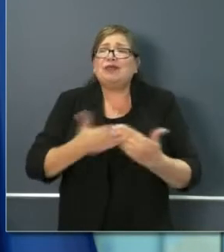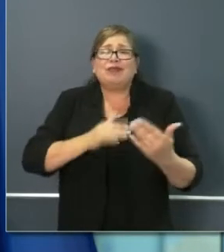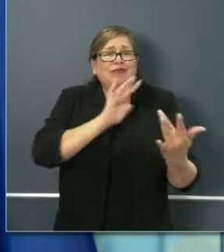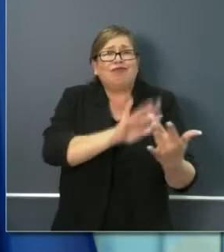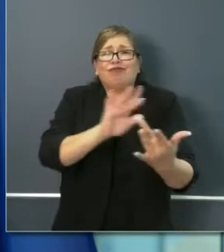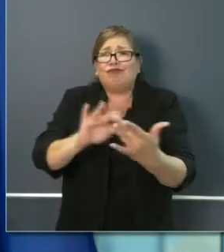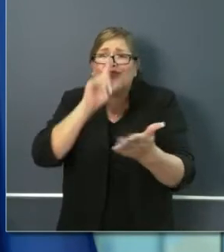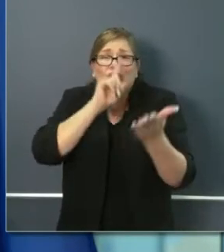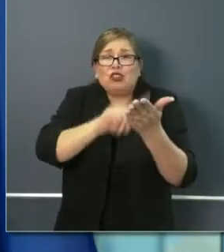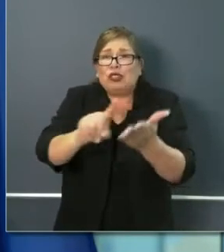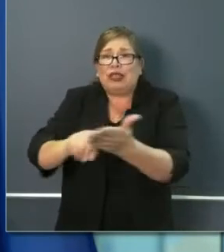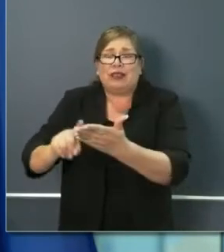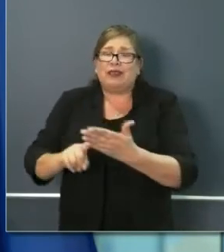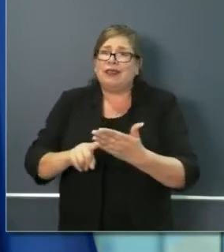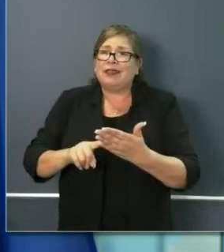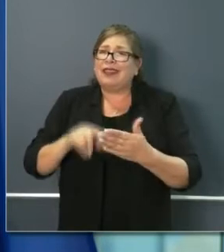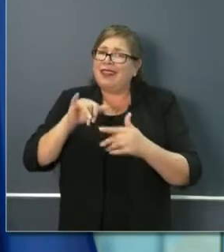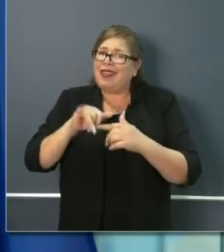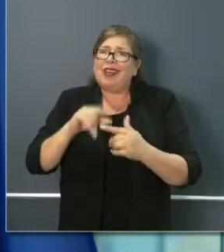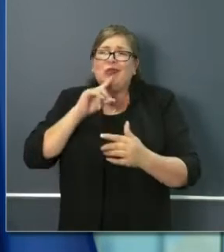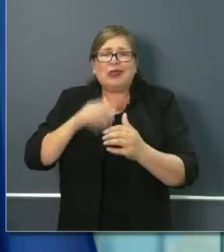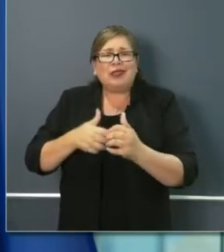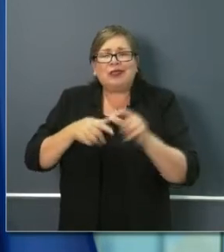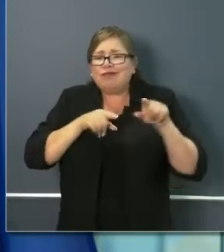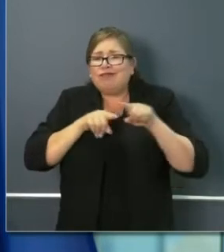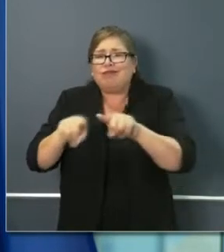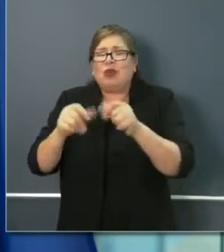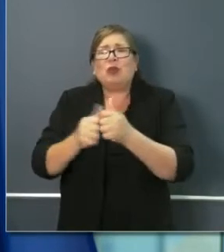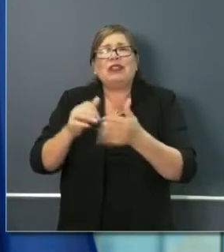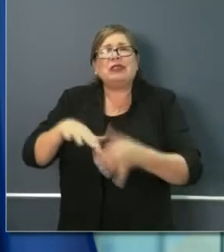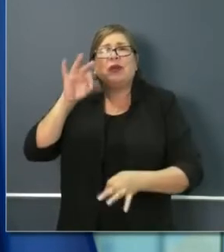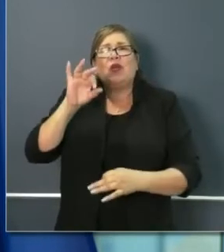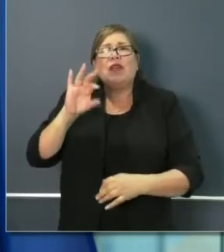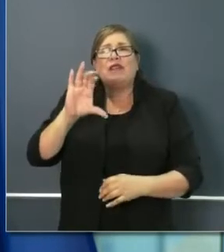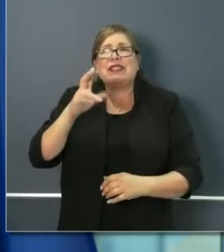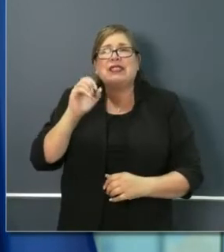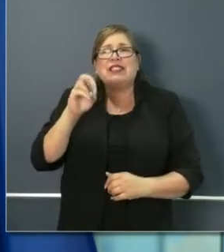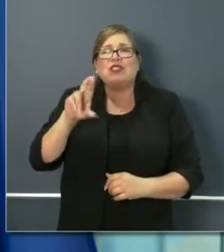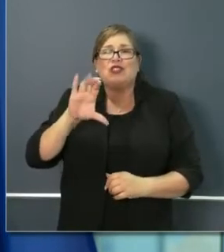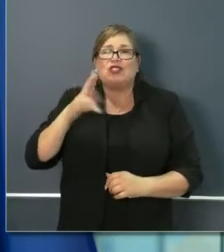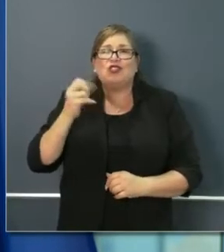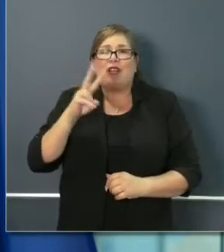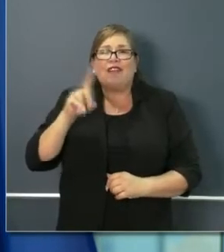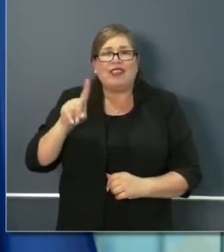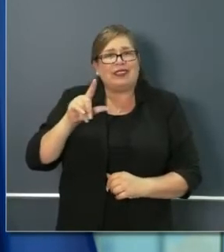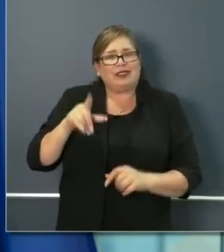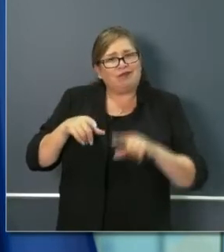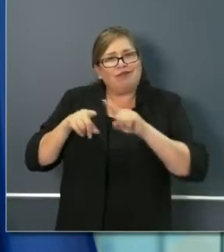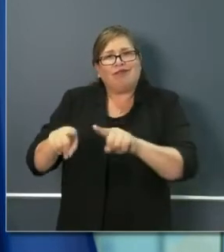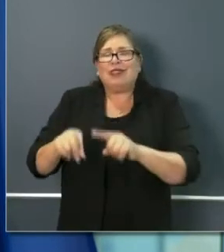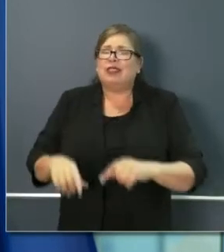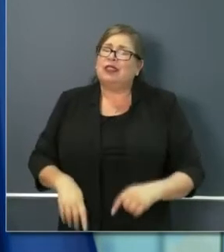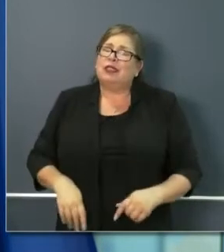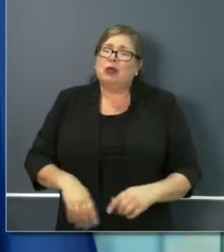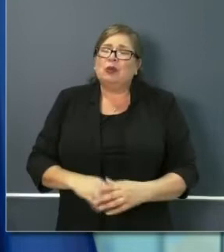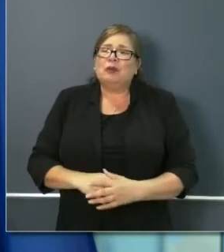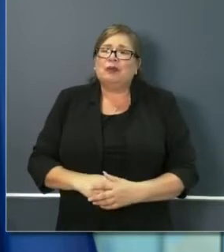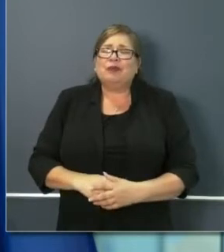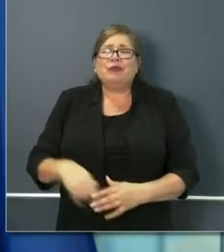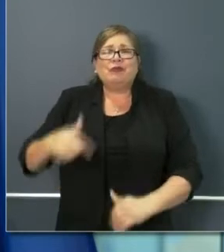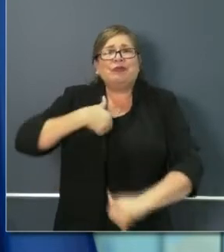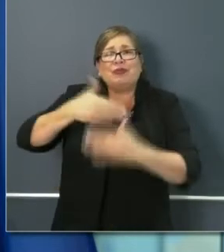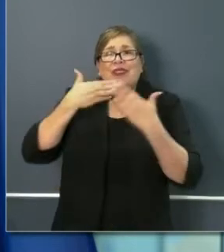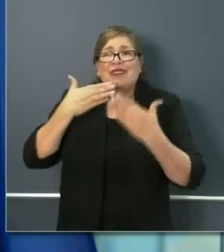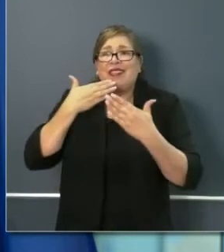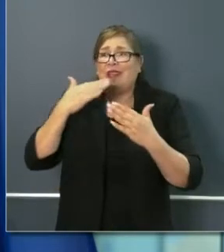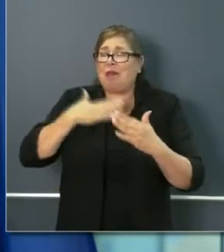spirit of service, in the spirit of real contribution to help meet this moment. Let me thank our entire team for putting together this